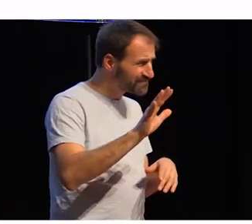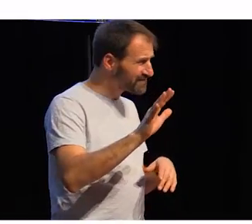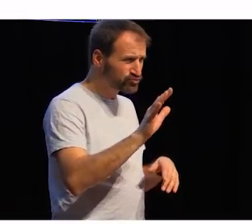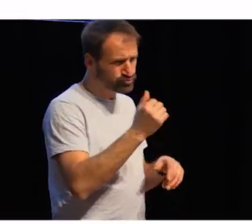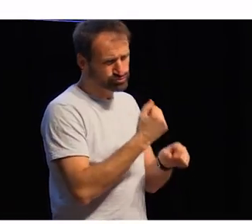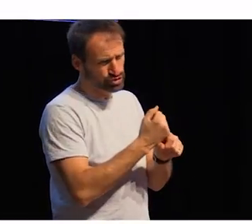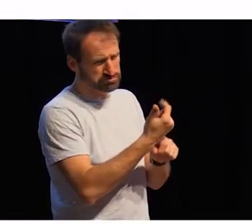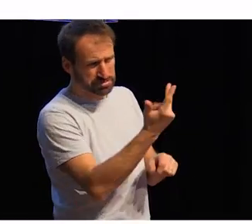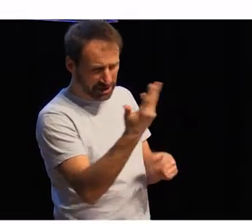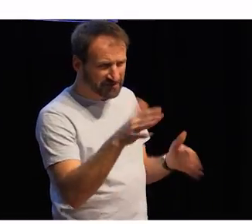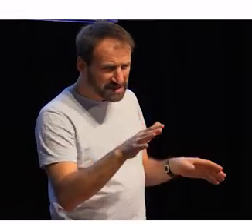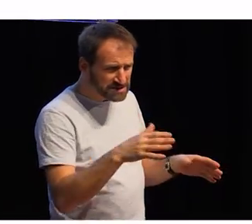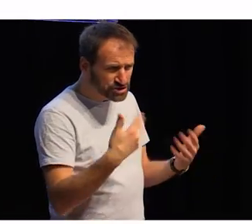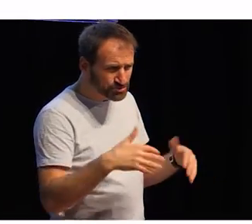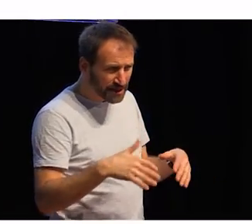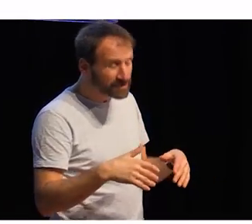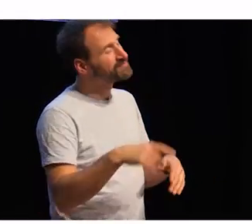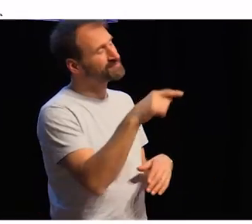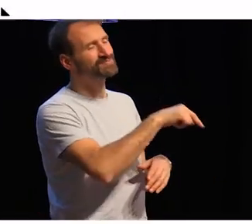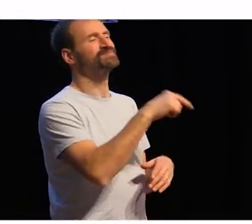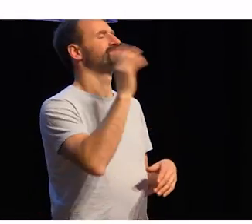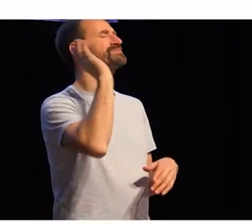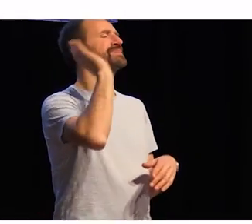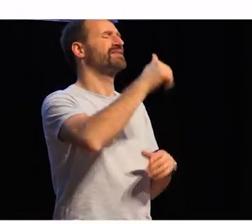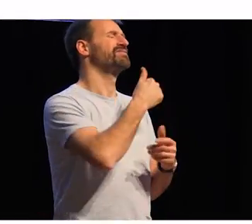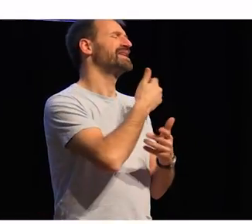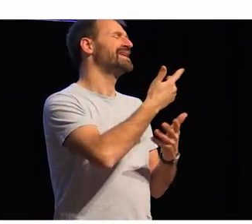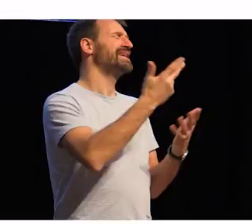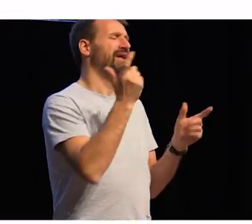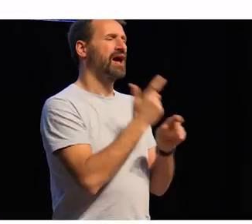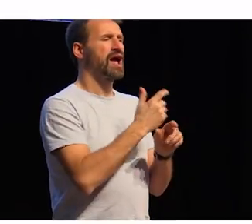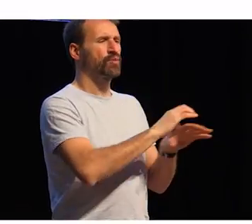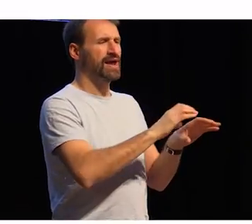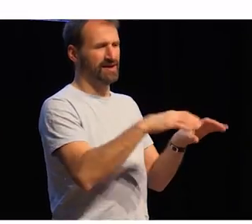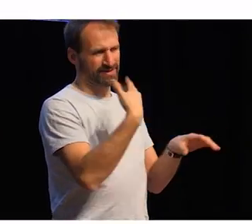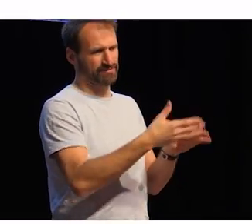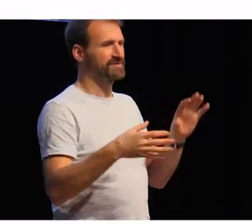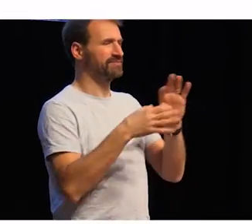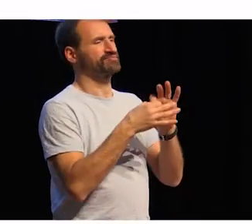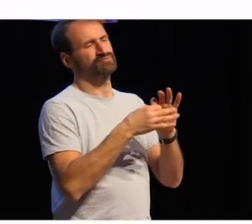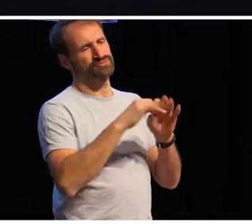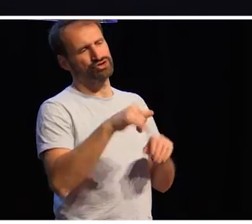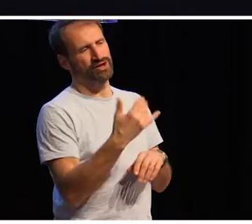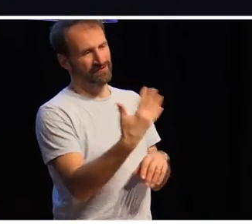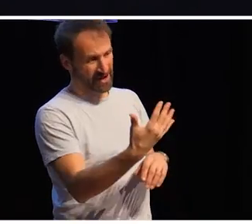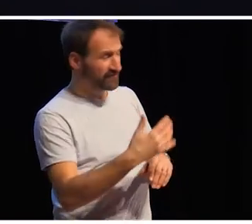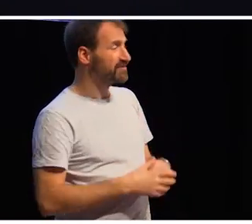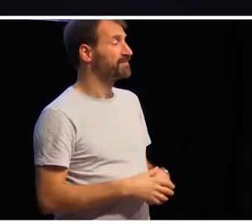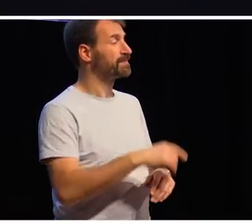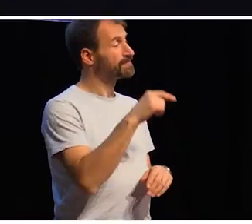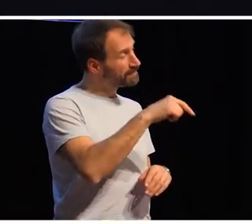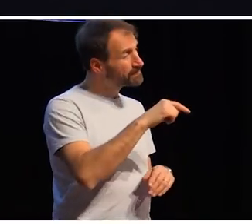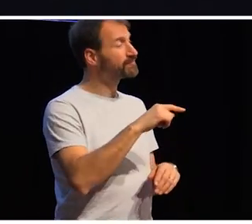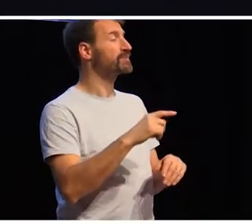5, there are plenty of hardware to talk to. And you use standard Fermata in this case. But sometimes it depends on the sensor